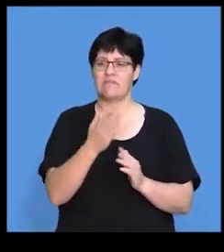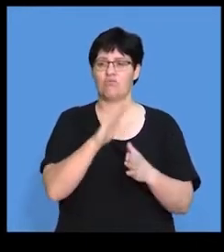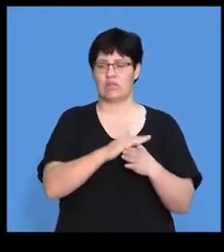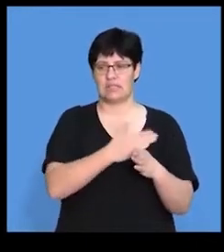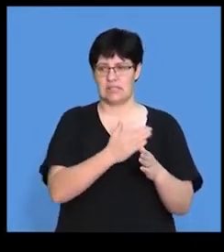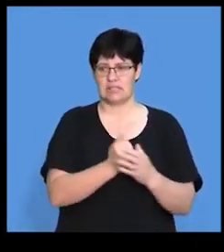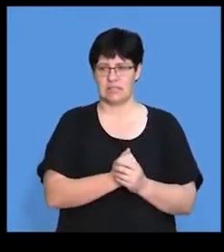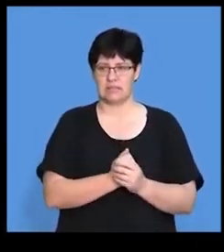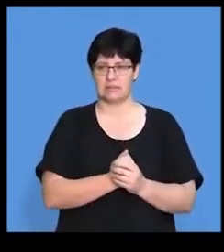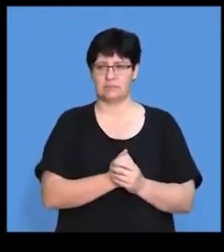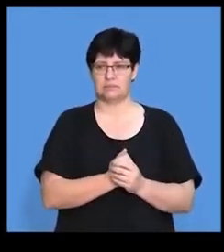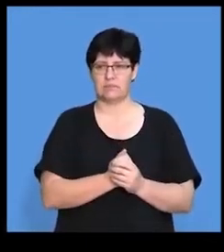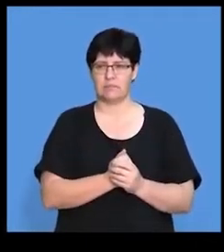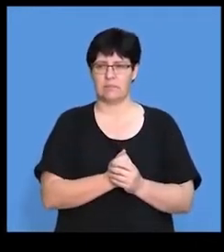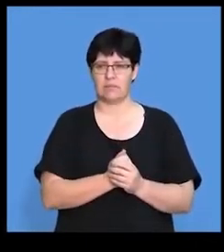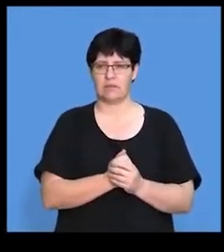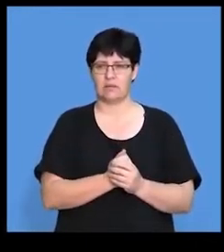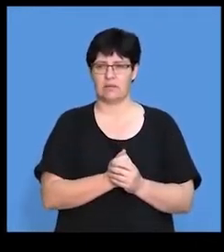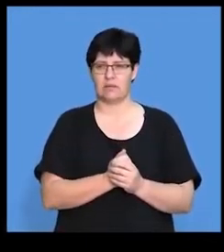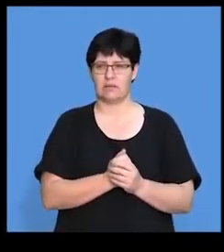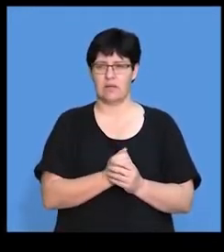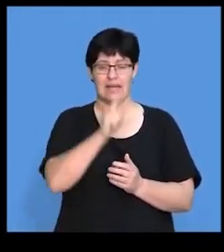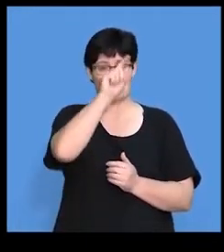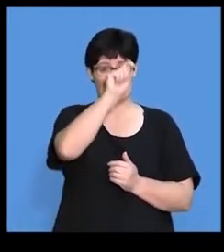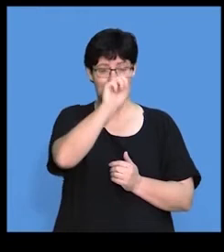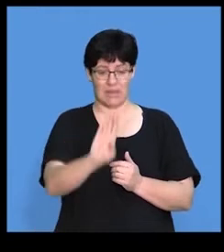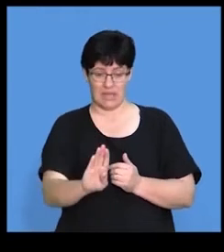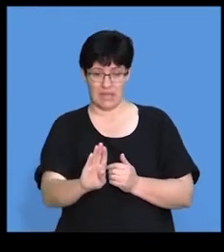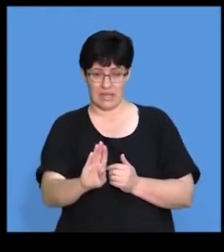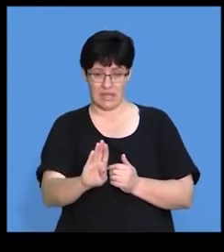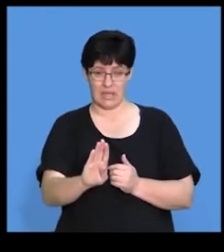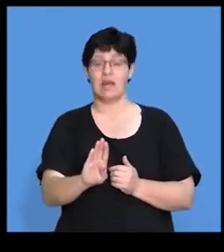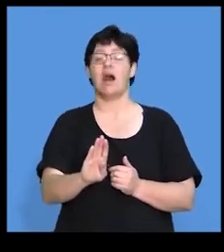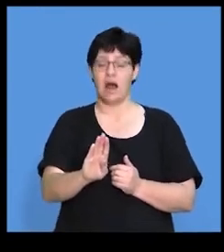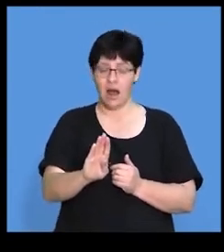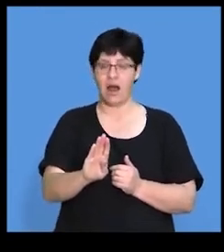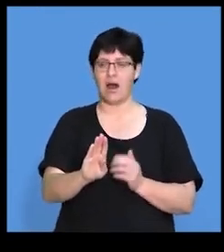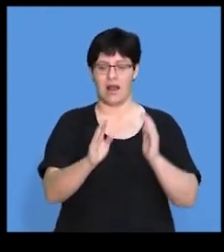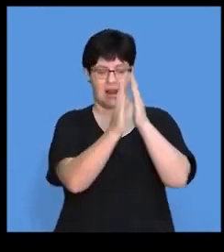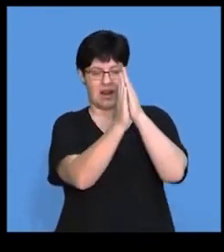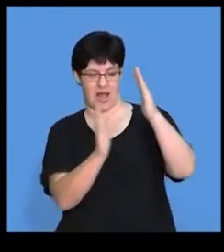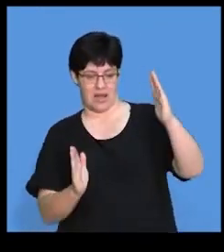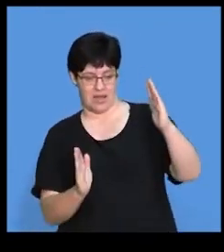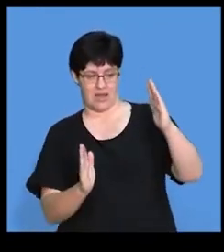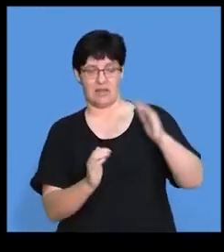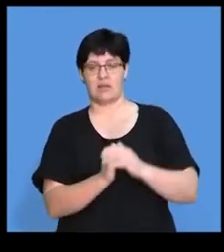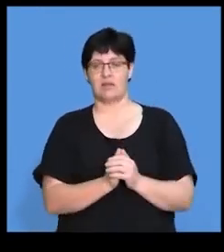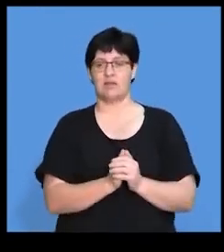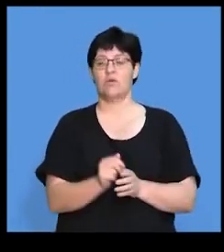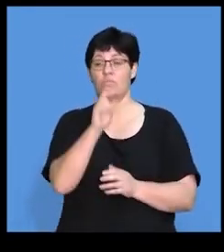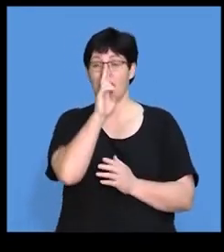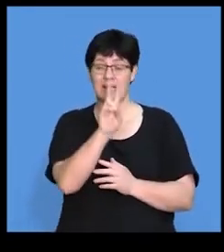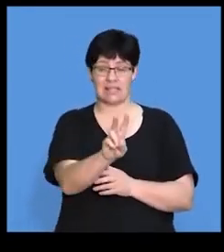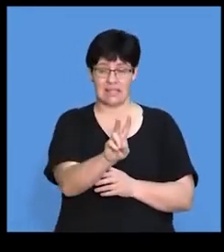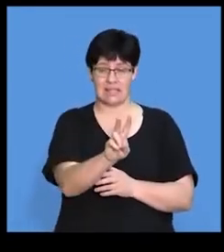really important. Okay, so TB is that line segment over there. And we can see